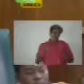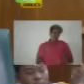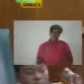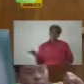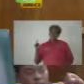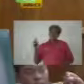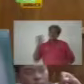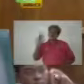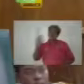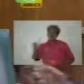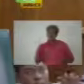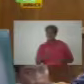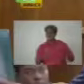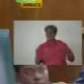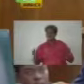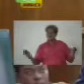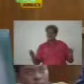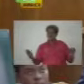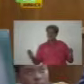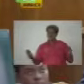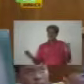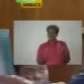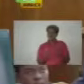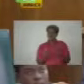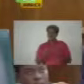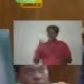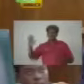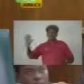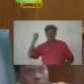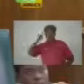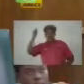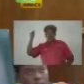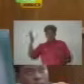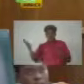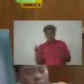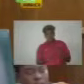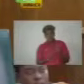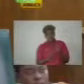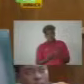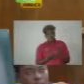which there was no place in their manifesto.